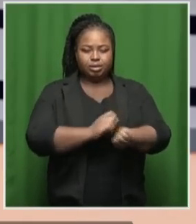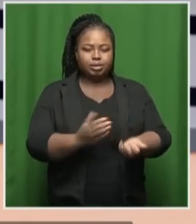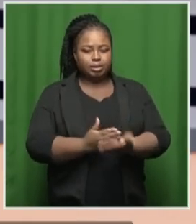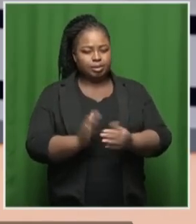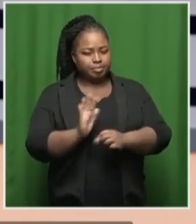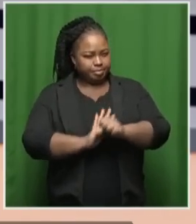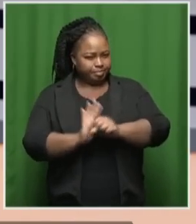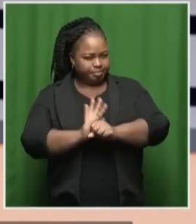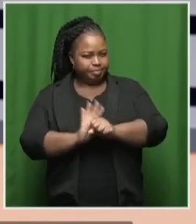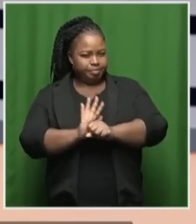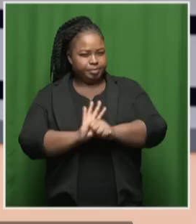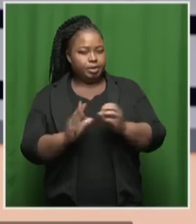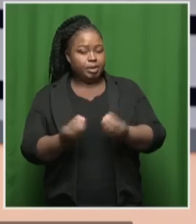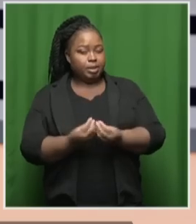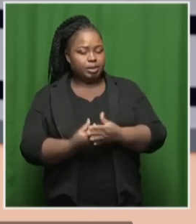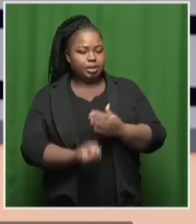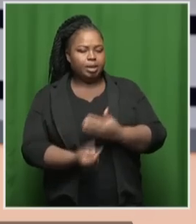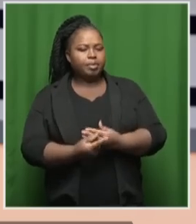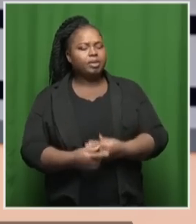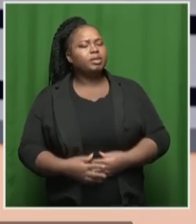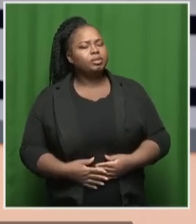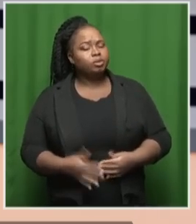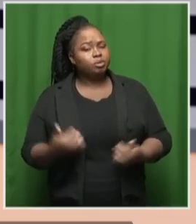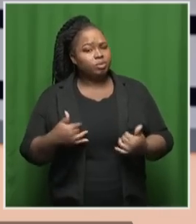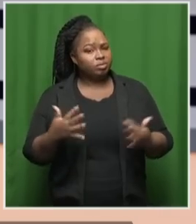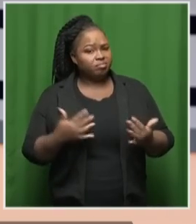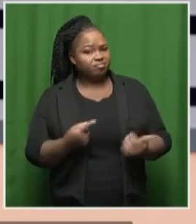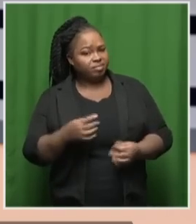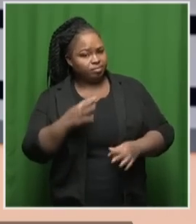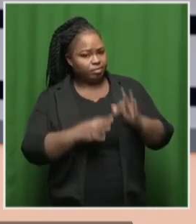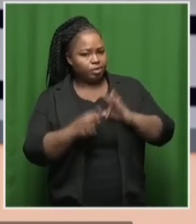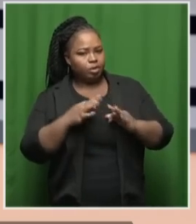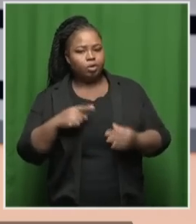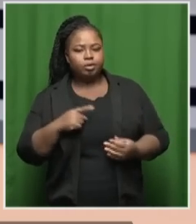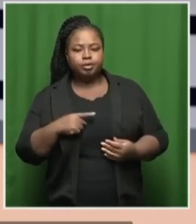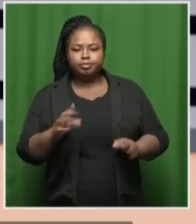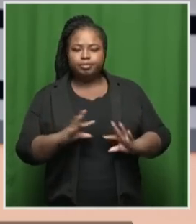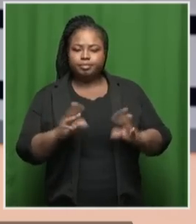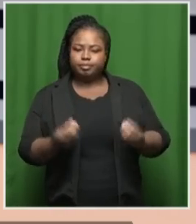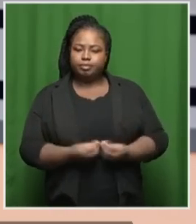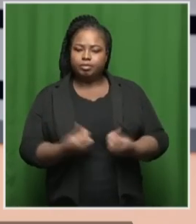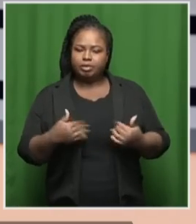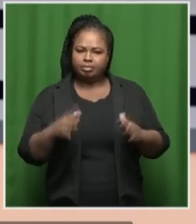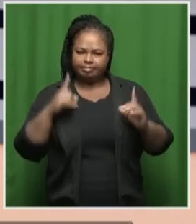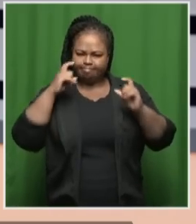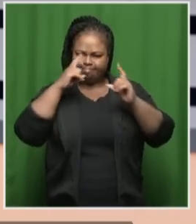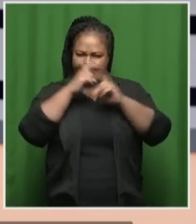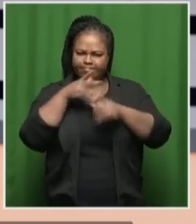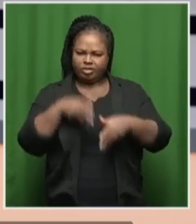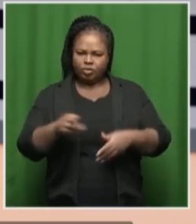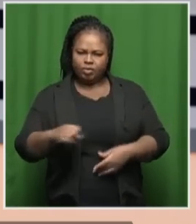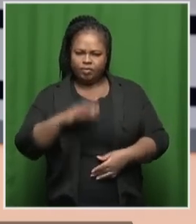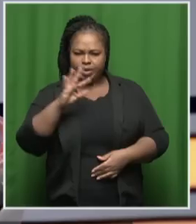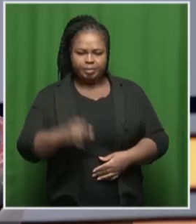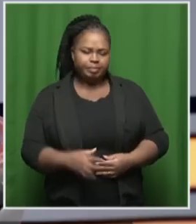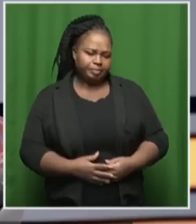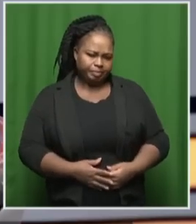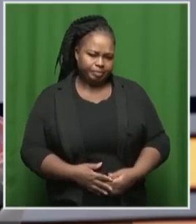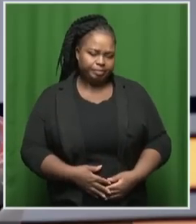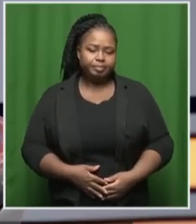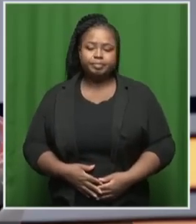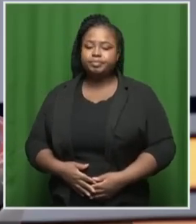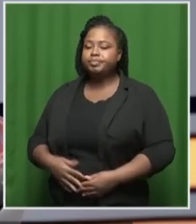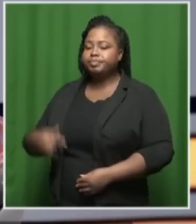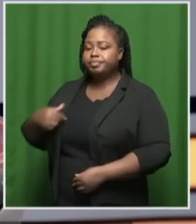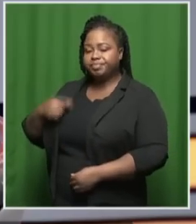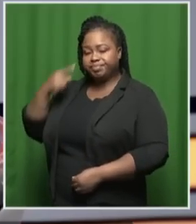behind-the-scenes things that were happening. Perhaps you want to start there, because that's where things really started to get quite complicated here in South Africa. I think the important